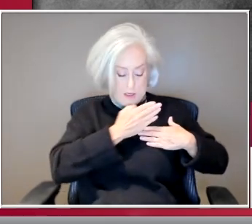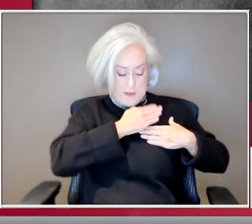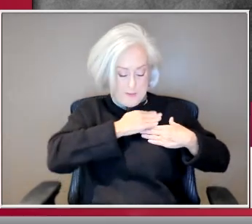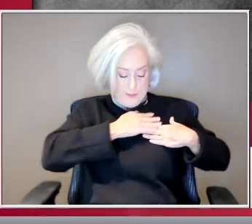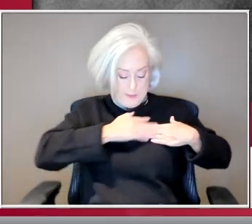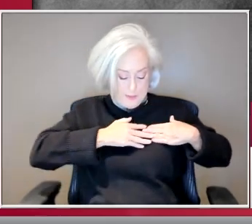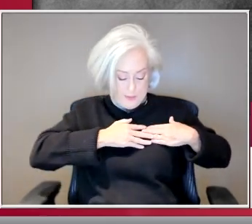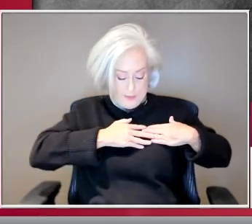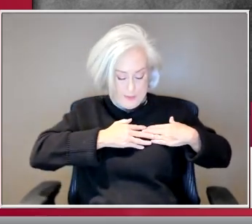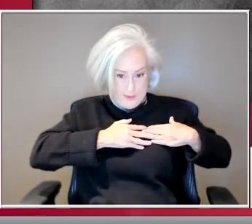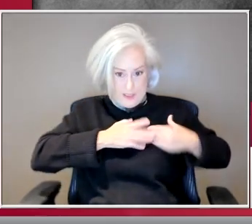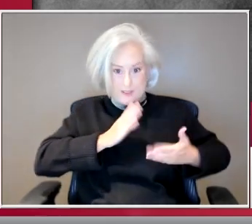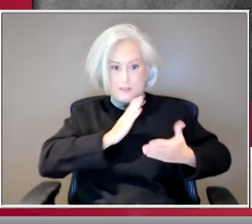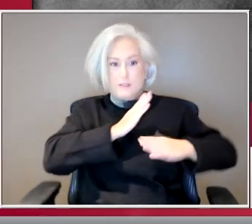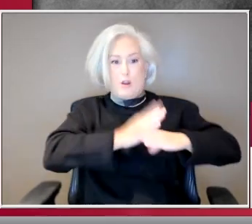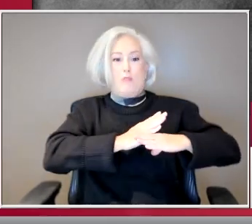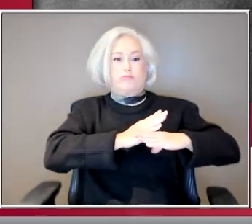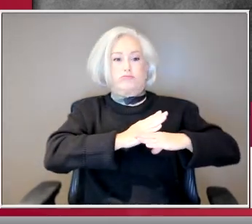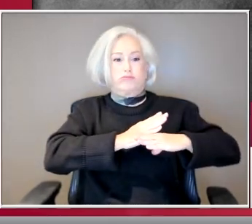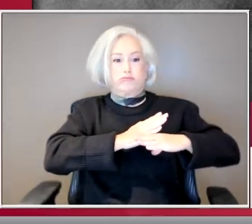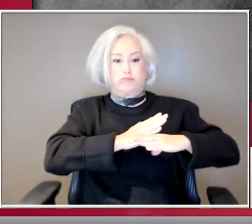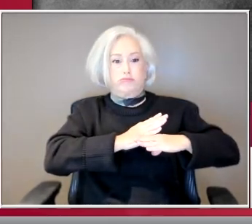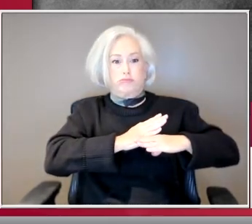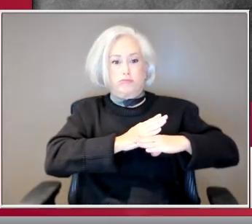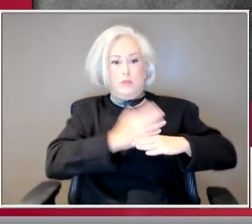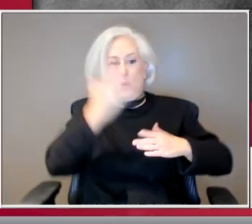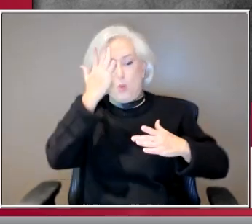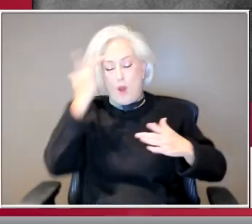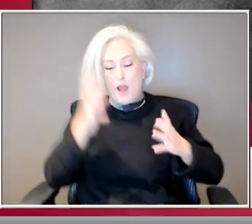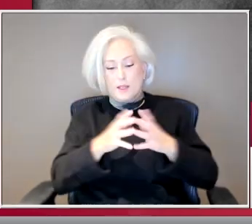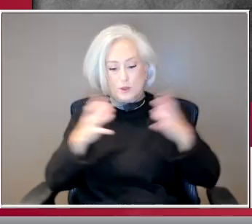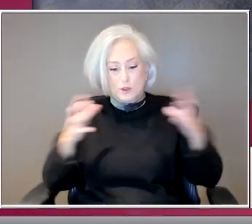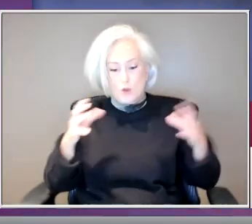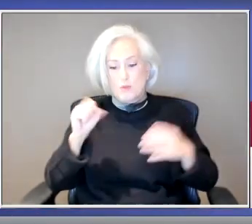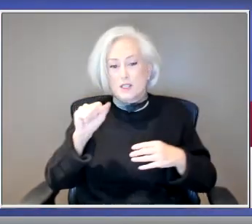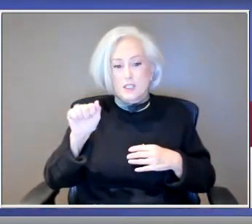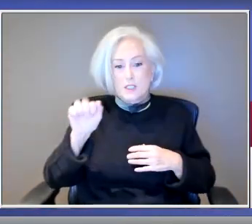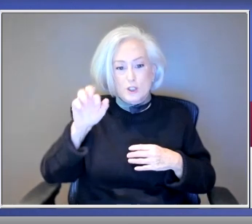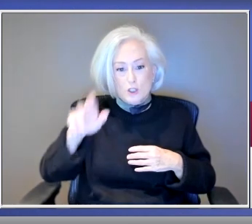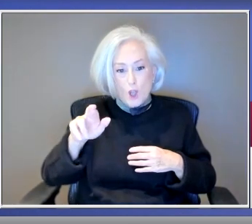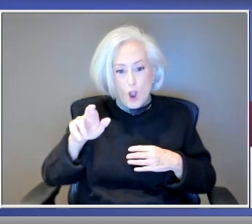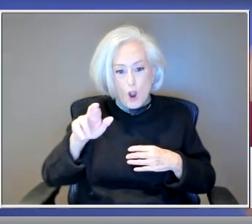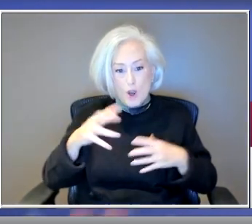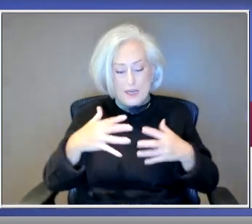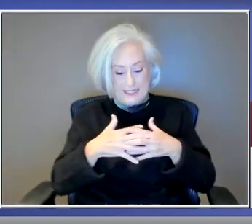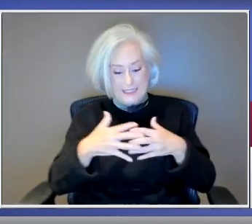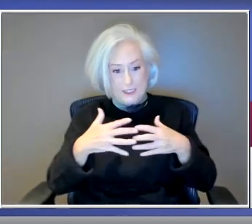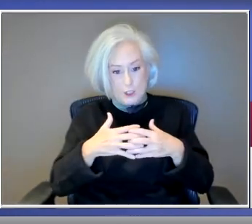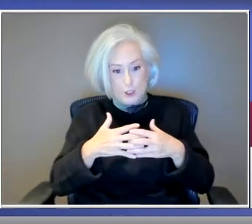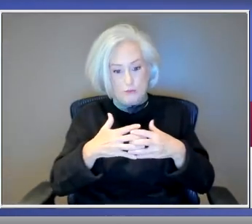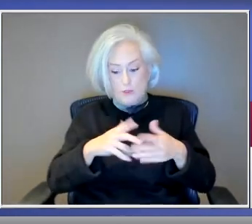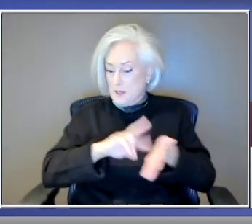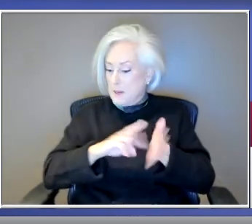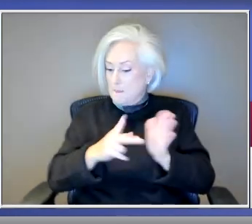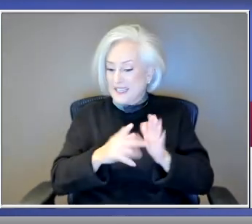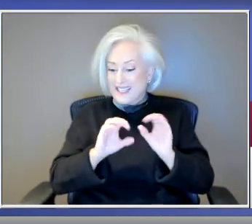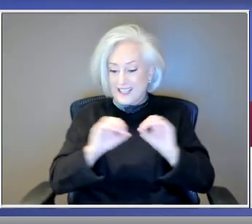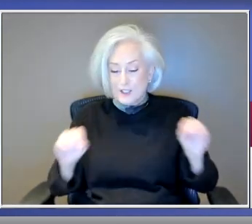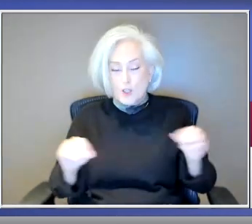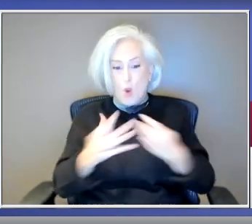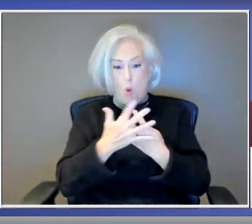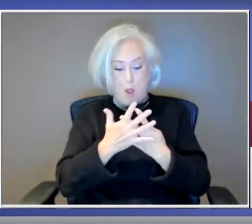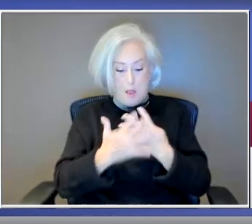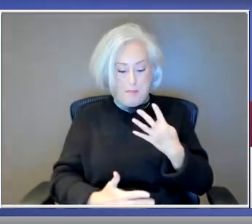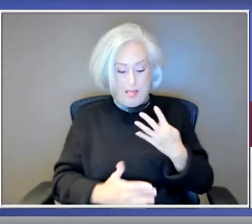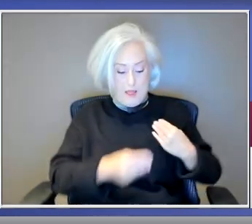that Dr. Ramirez mentioned that no blood flow was getting through it at all. And Dr. Ramirez had to get those